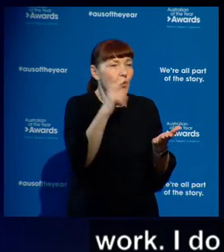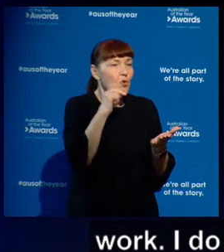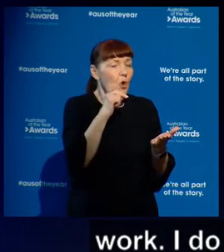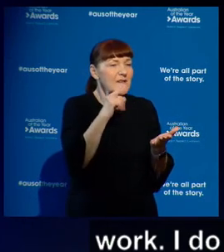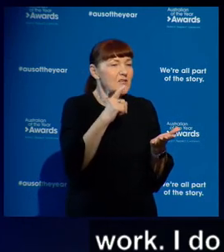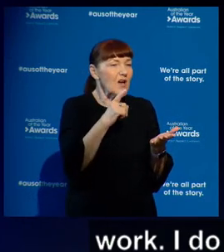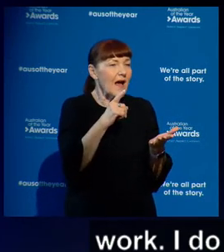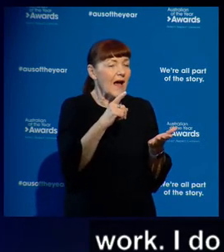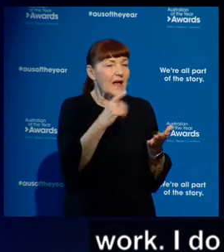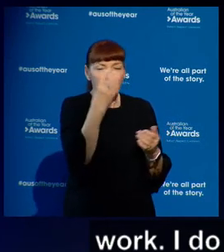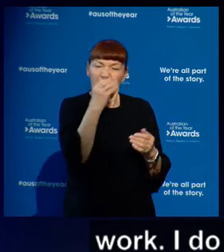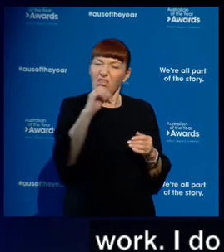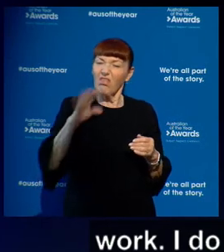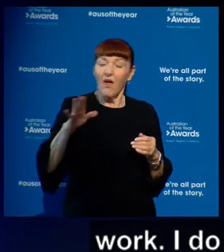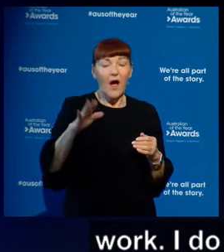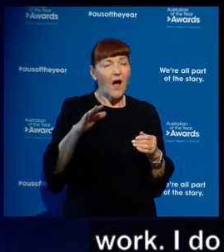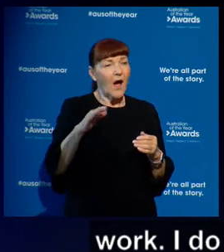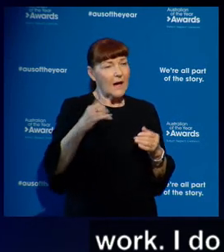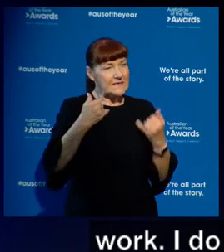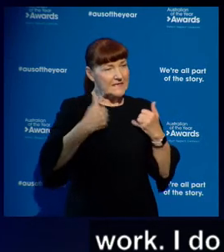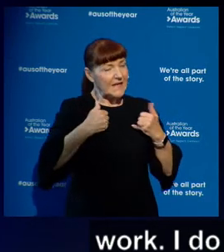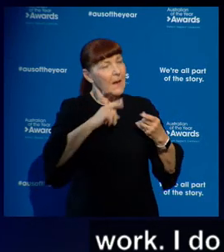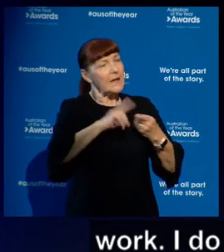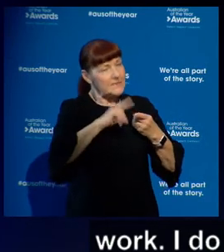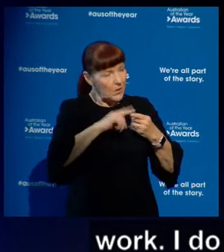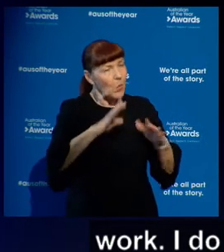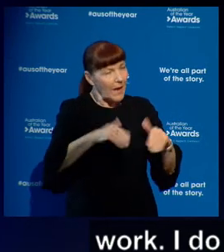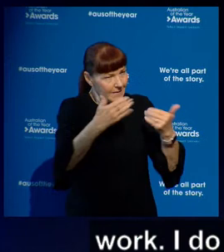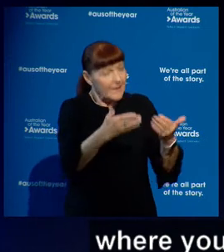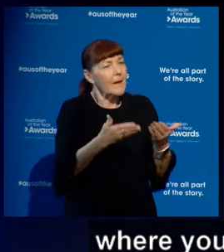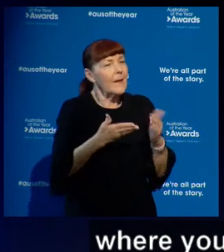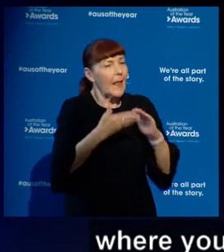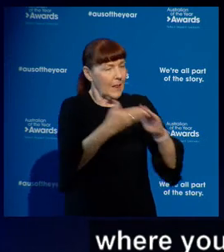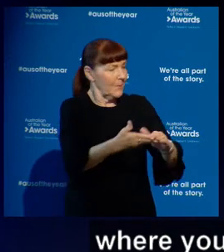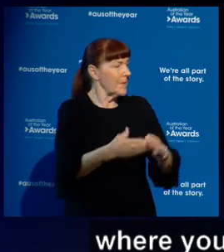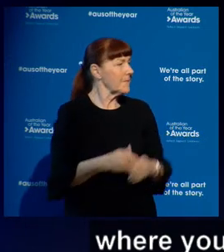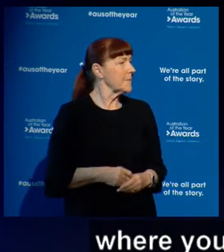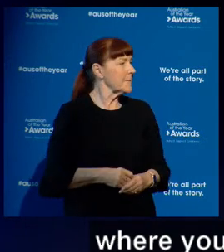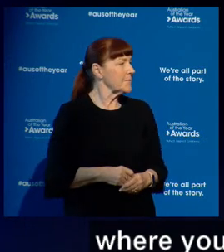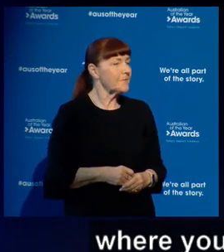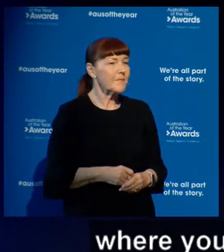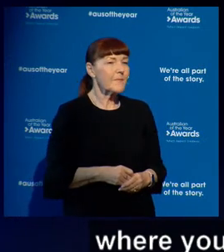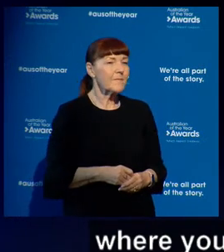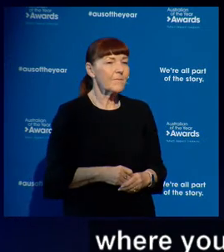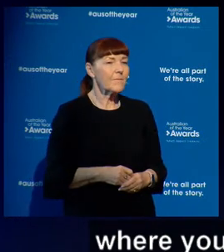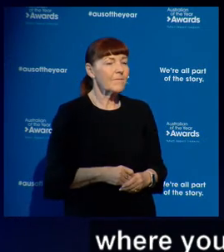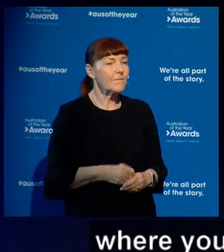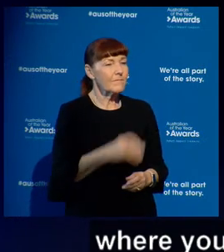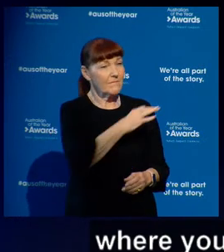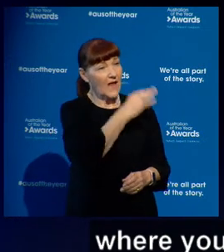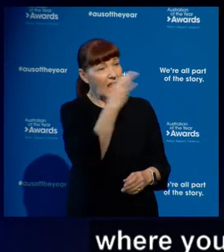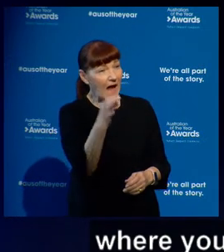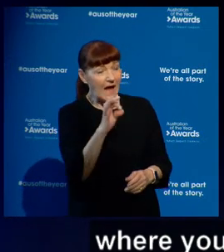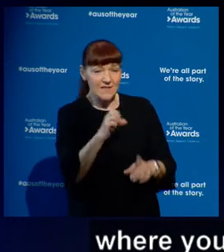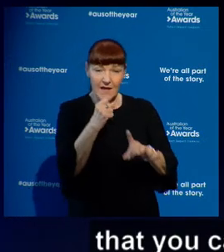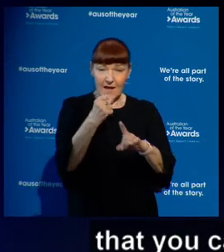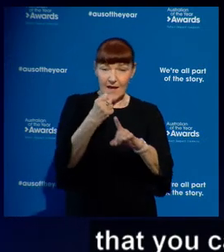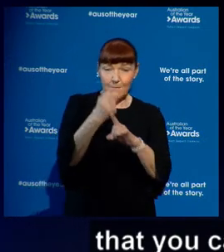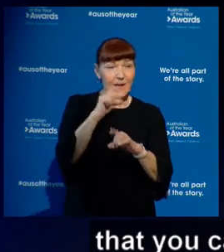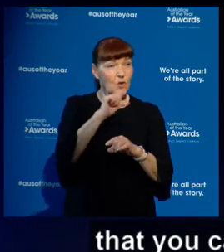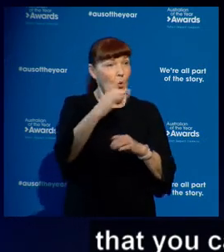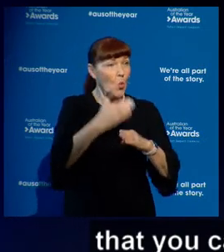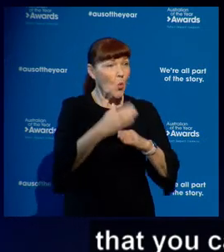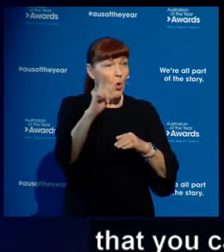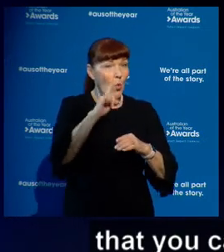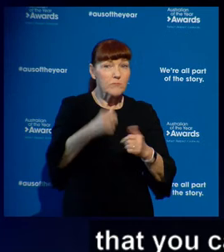rubbish heap. You really do have a lot that you can still offer. What impact have you seen your work have in the community? To be honest,